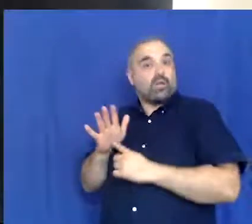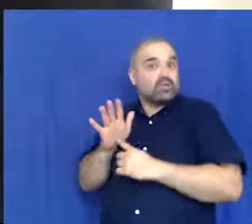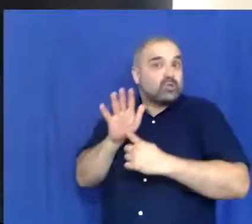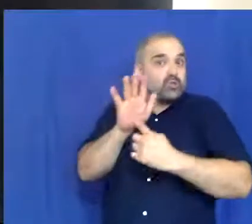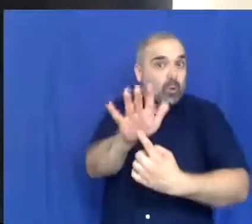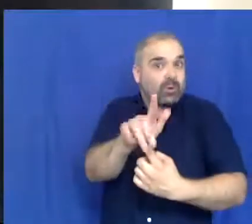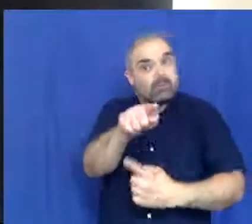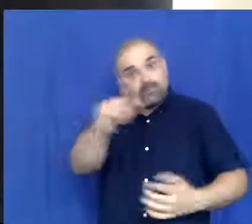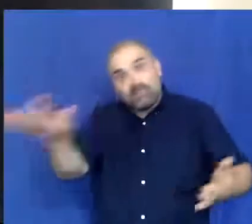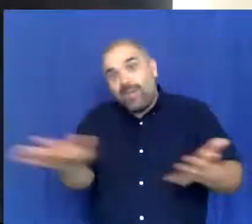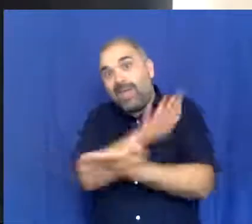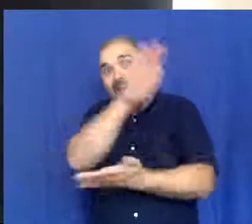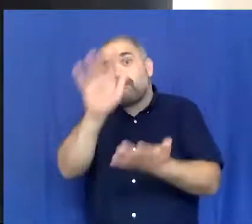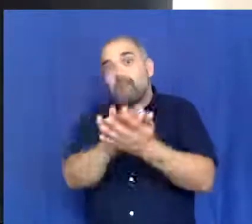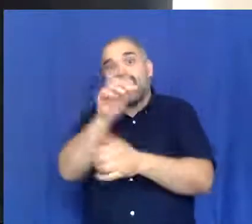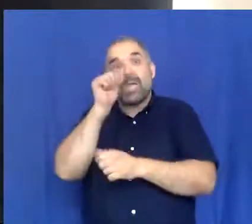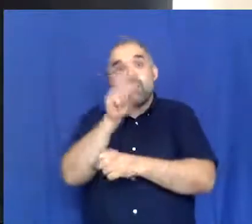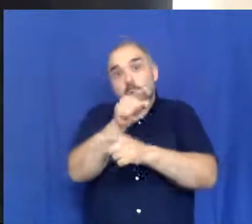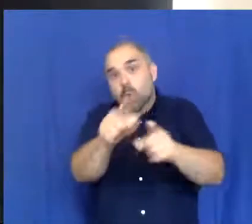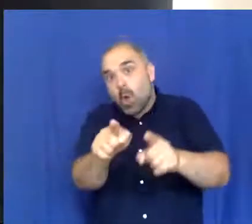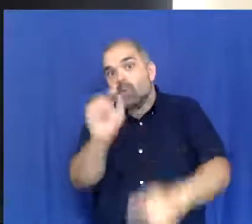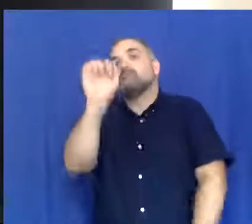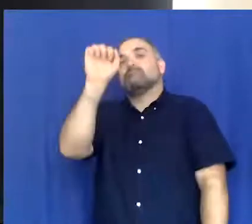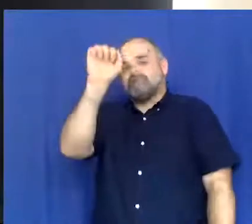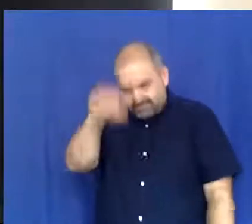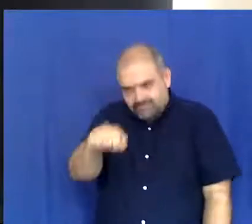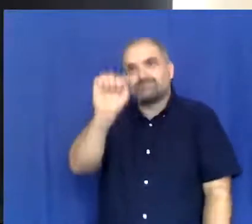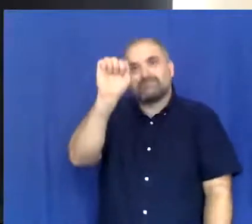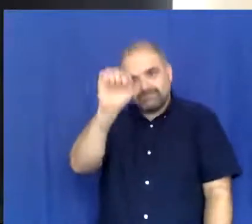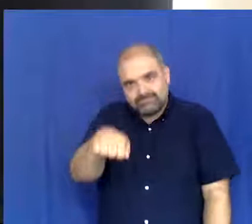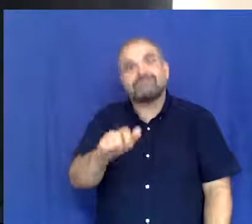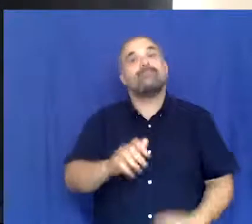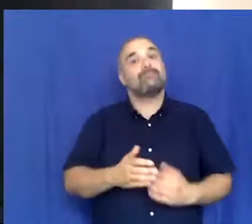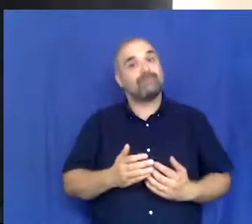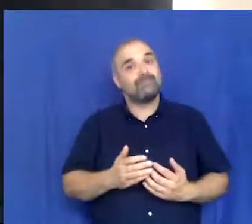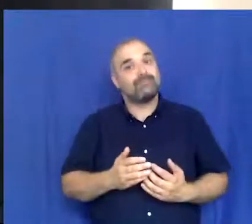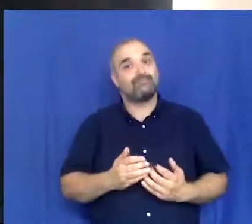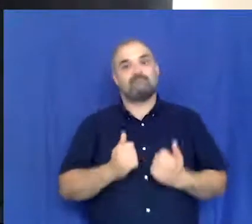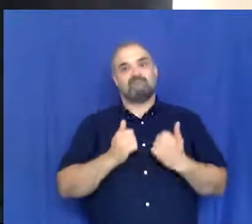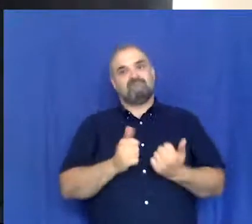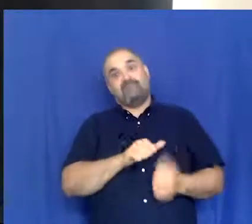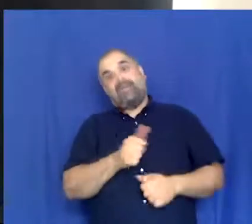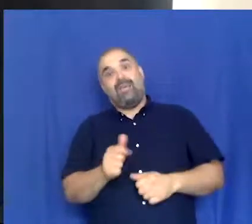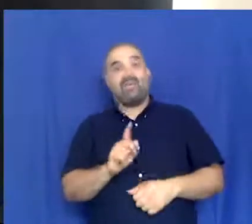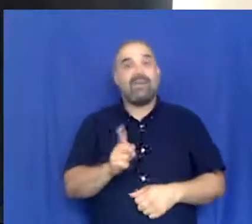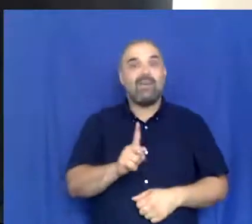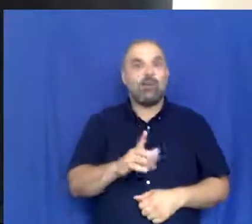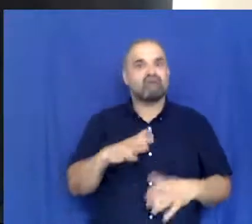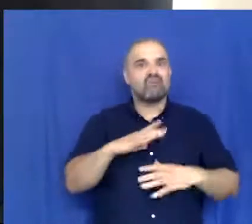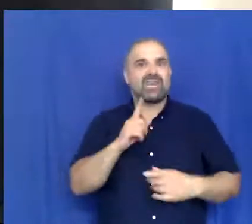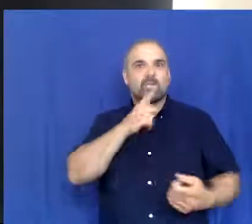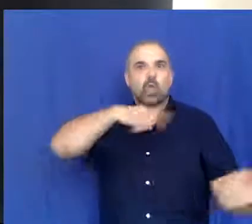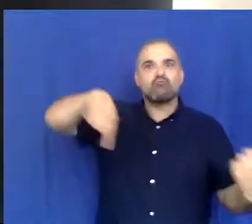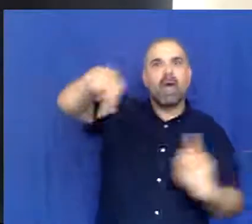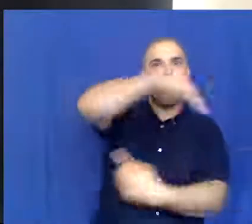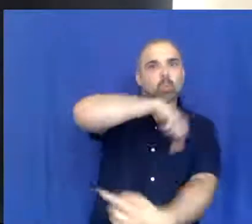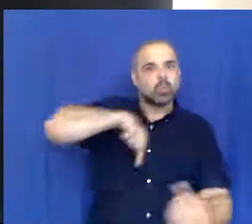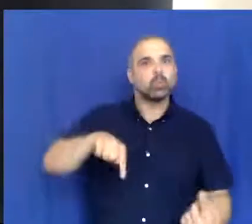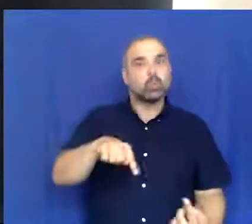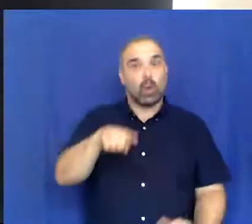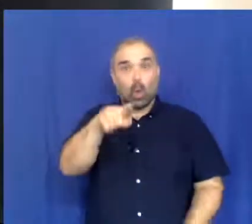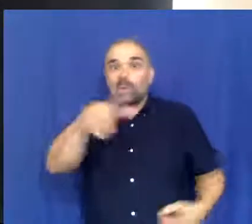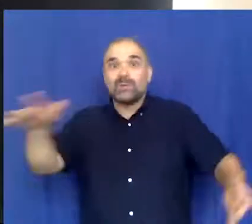know it and you really want to show it, if you're happy and you know it, nod your head. Now get ready to